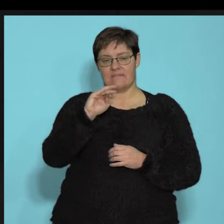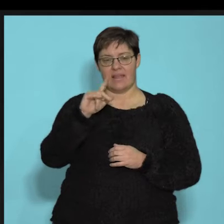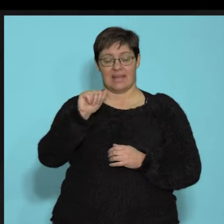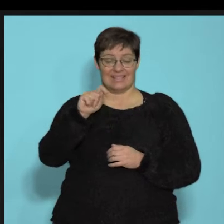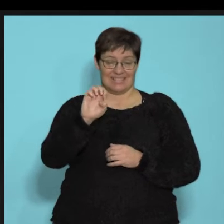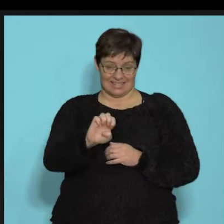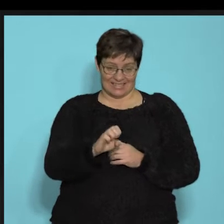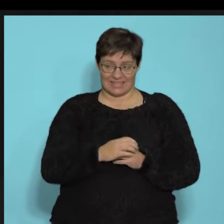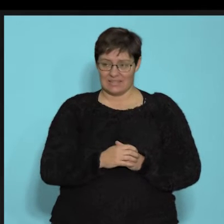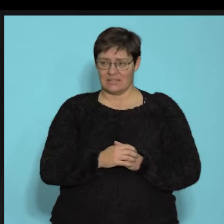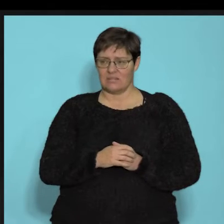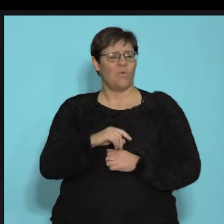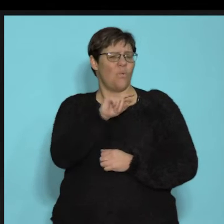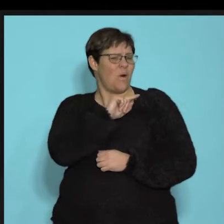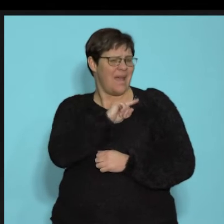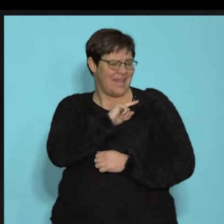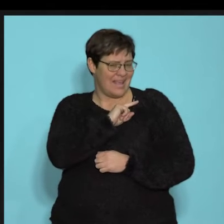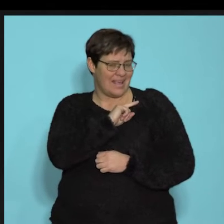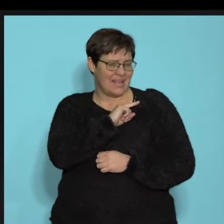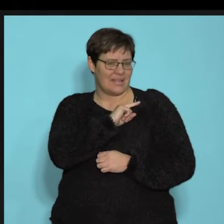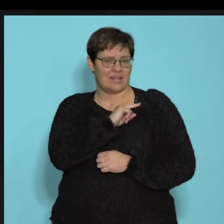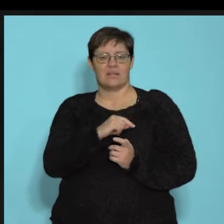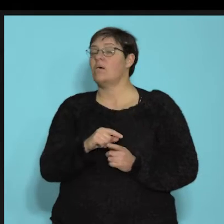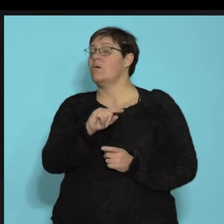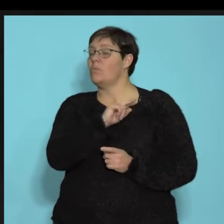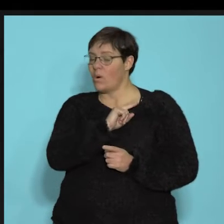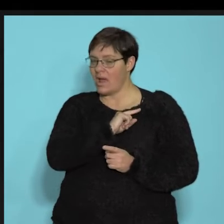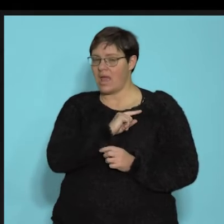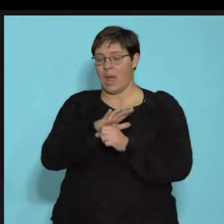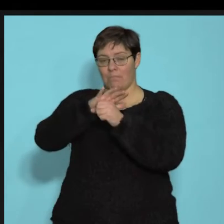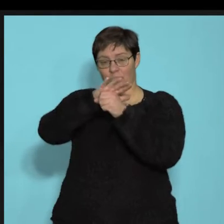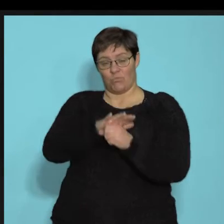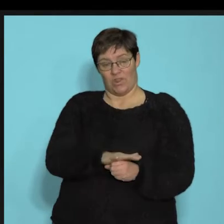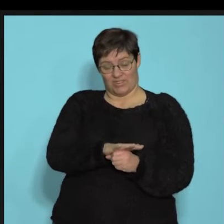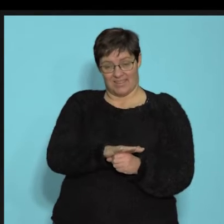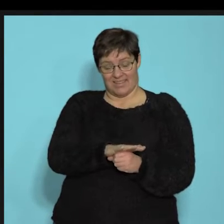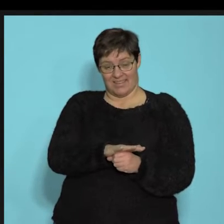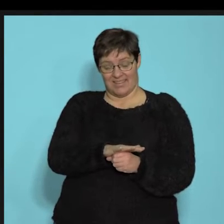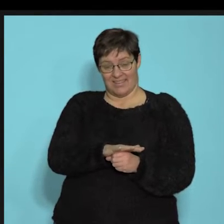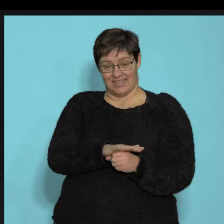inflate. And why will they inflate? Because pressure